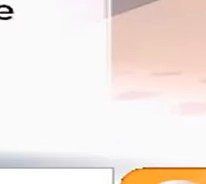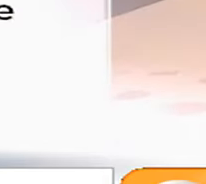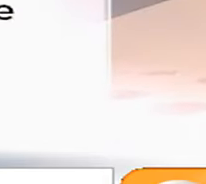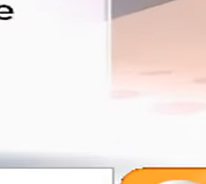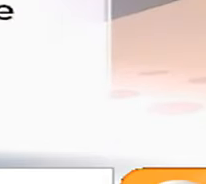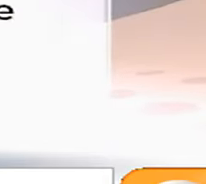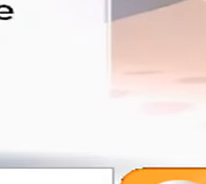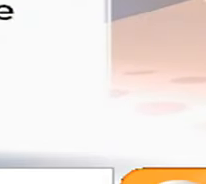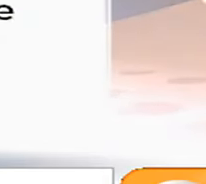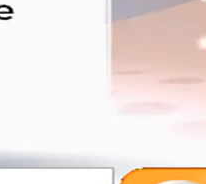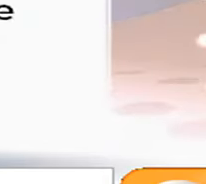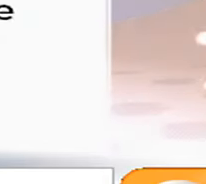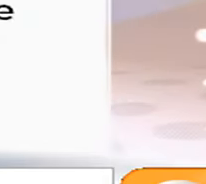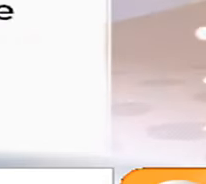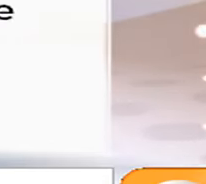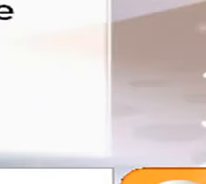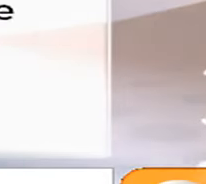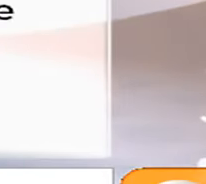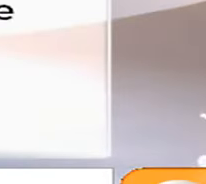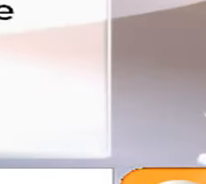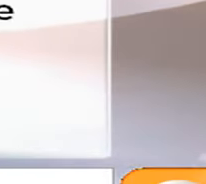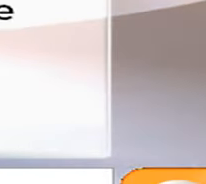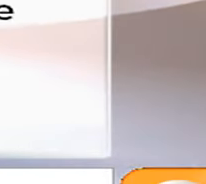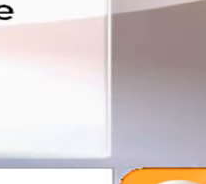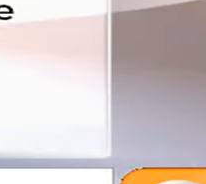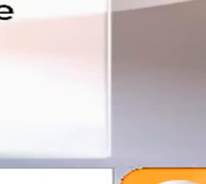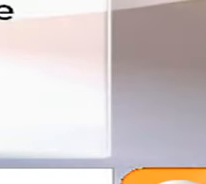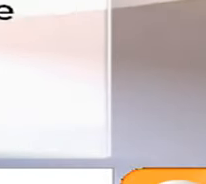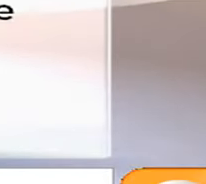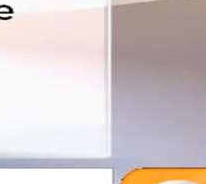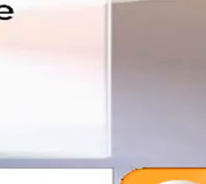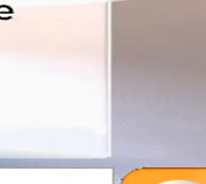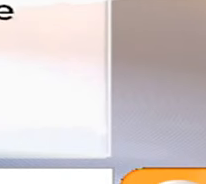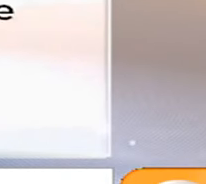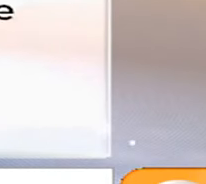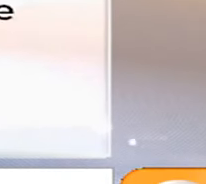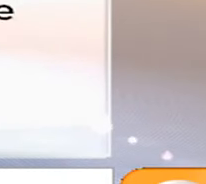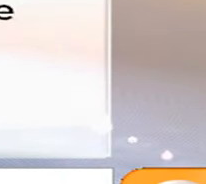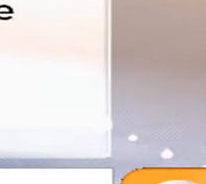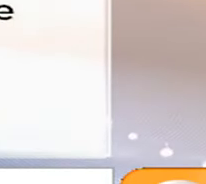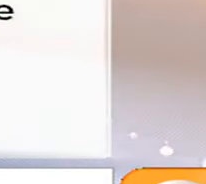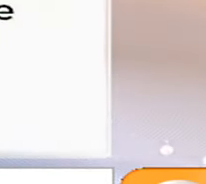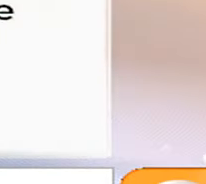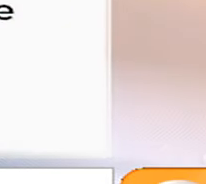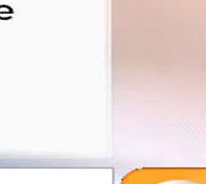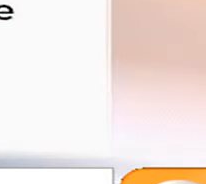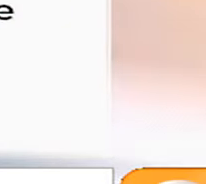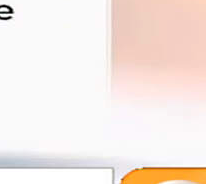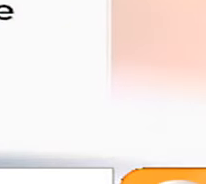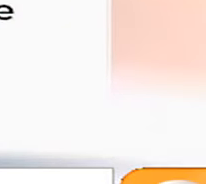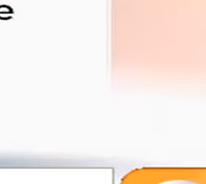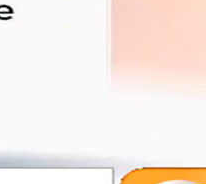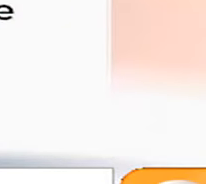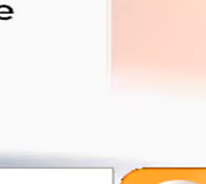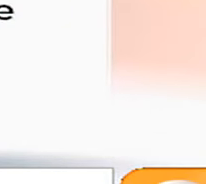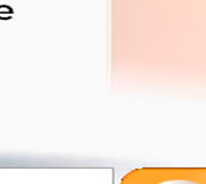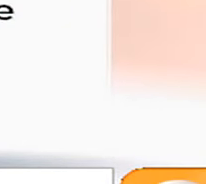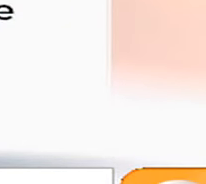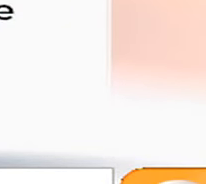winning? Two, we have seen him saying he will share a list of leaders to be voted in Western. Is that